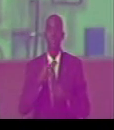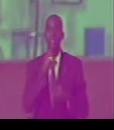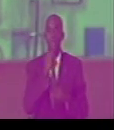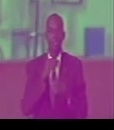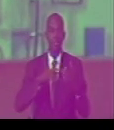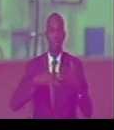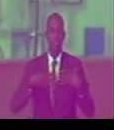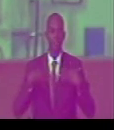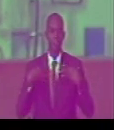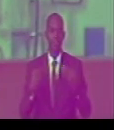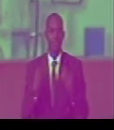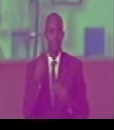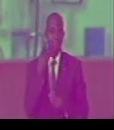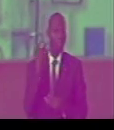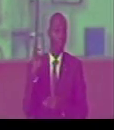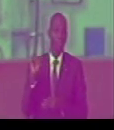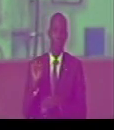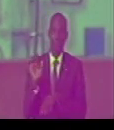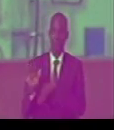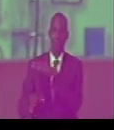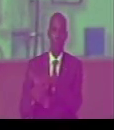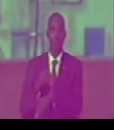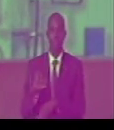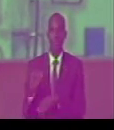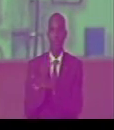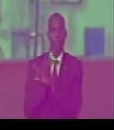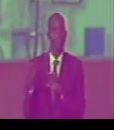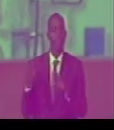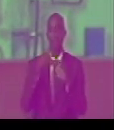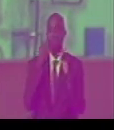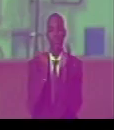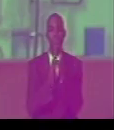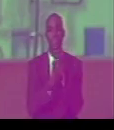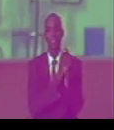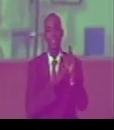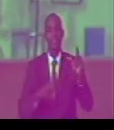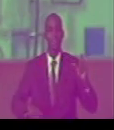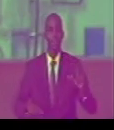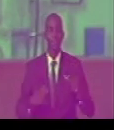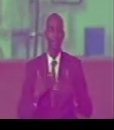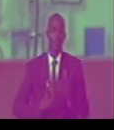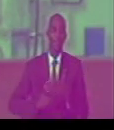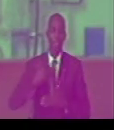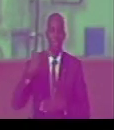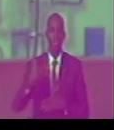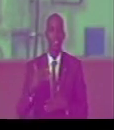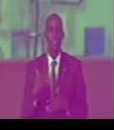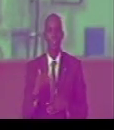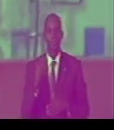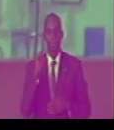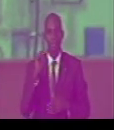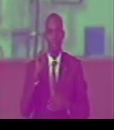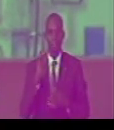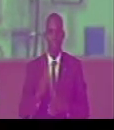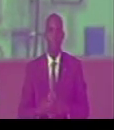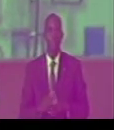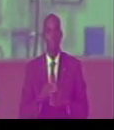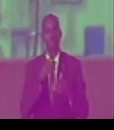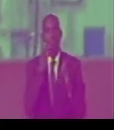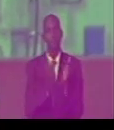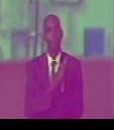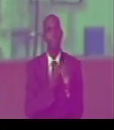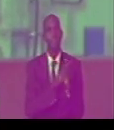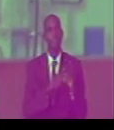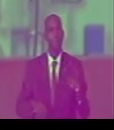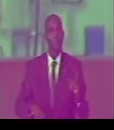now, fractured bones healed. He's able to walk. You see him walking. Free. Free. Praise the Lord.